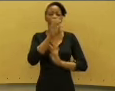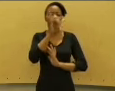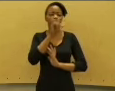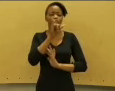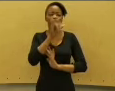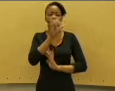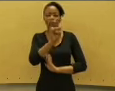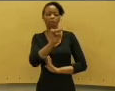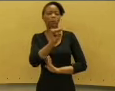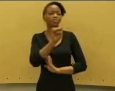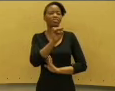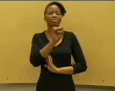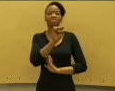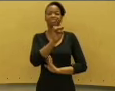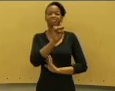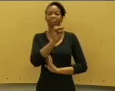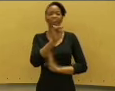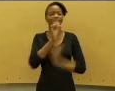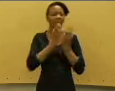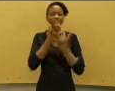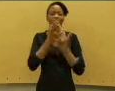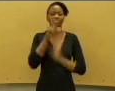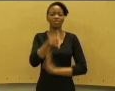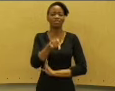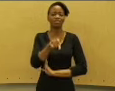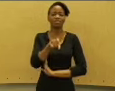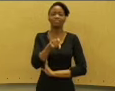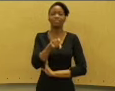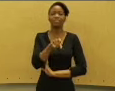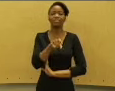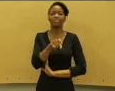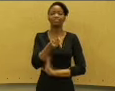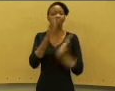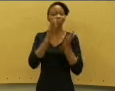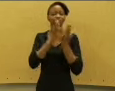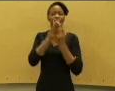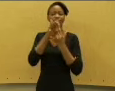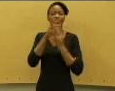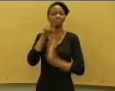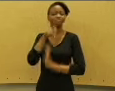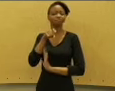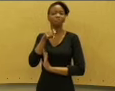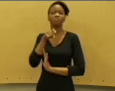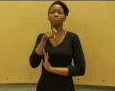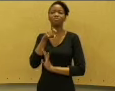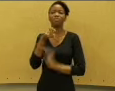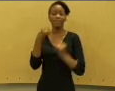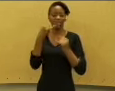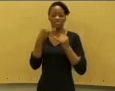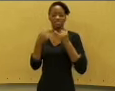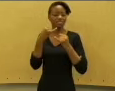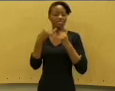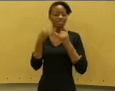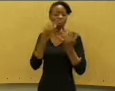In all the ways, when we're talking accessibility, make sex accessible to